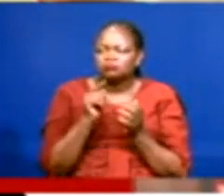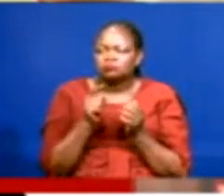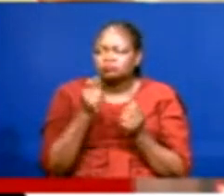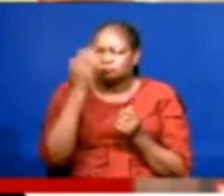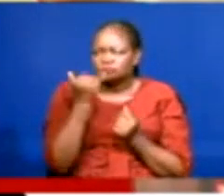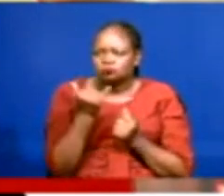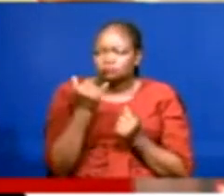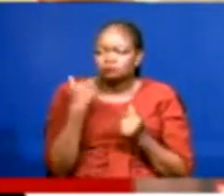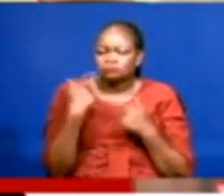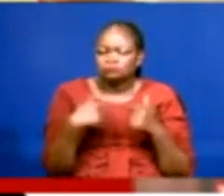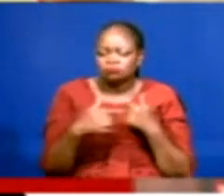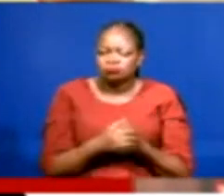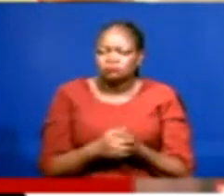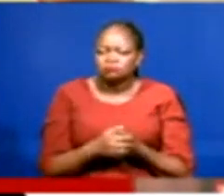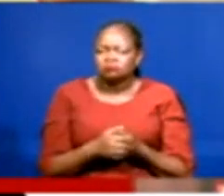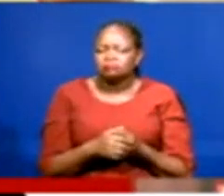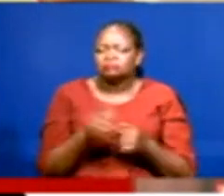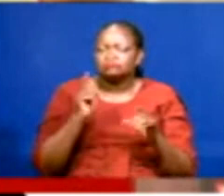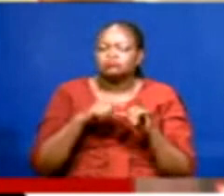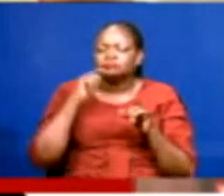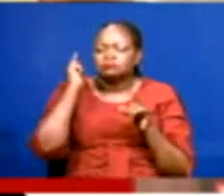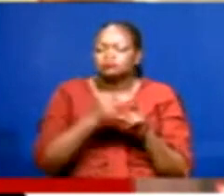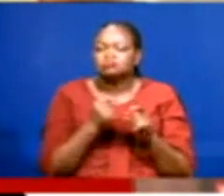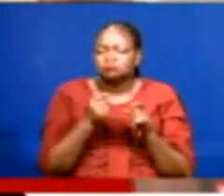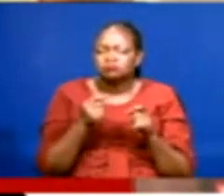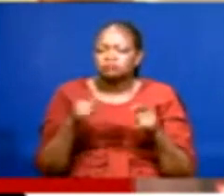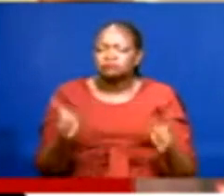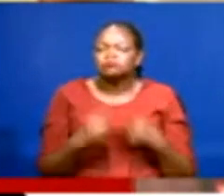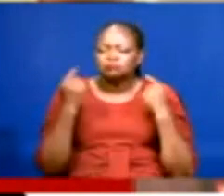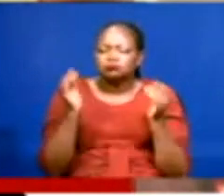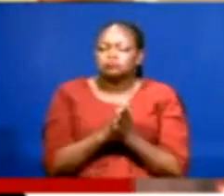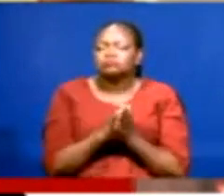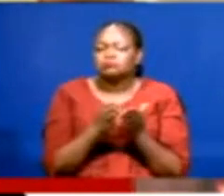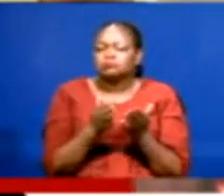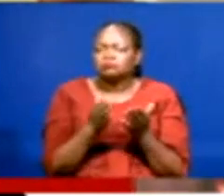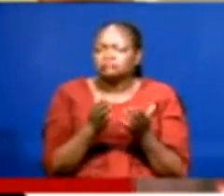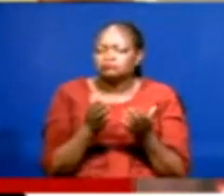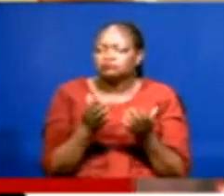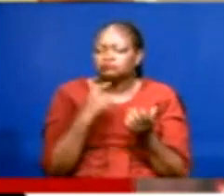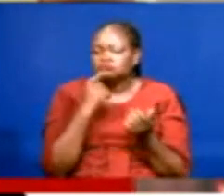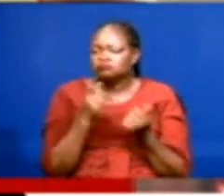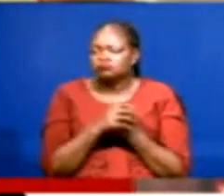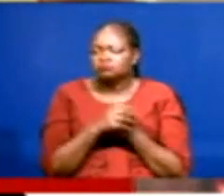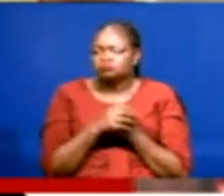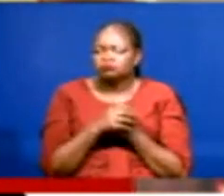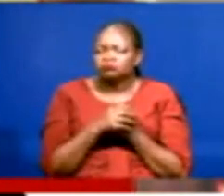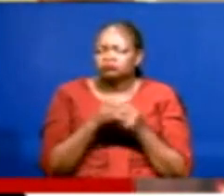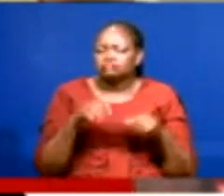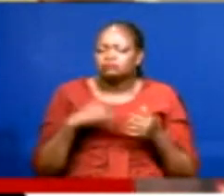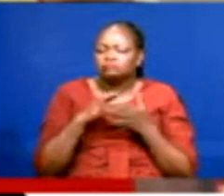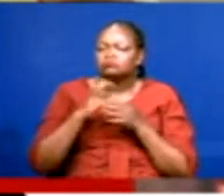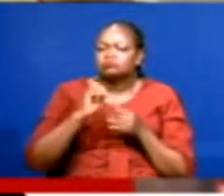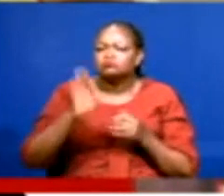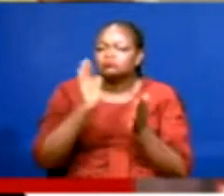the ongoing Russia-Ukraine conflict, elevated coal inflation, and effects of the